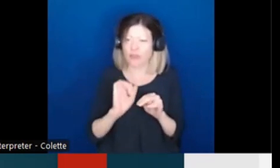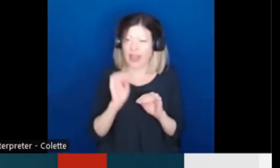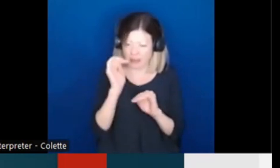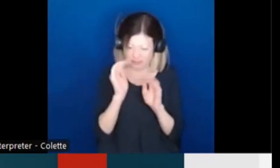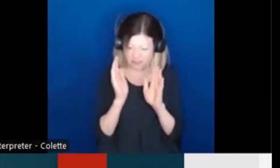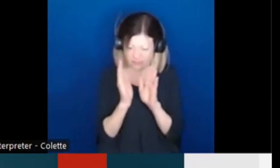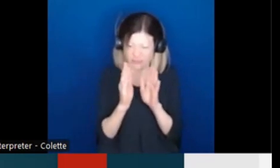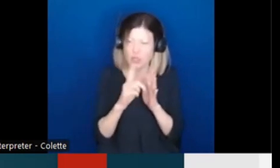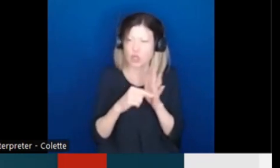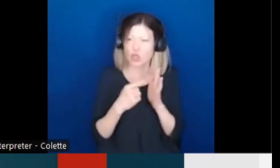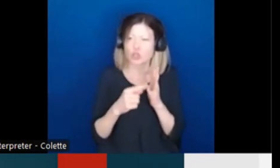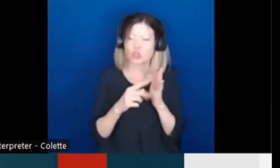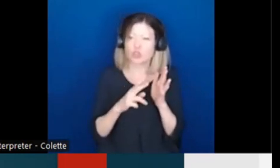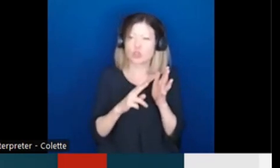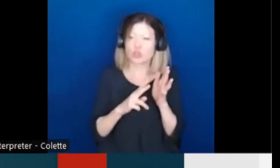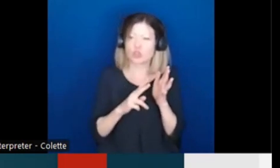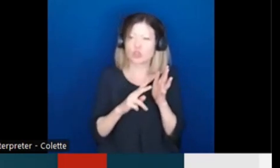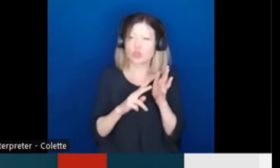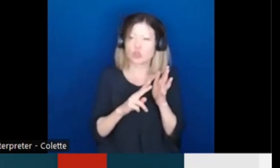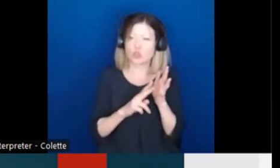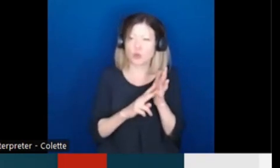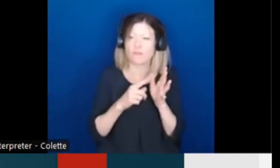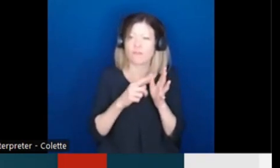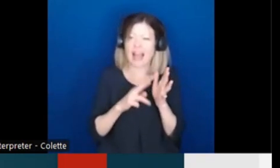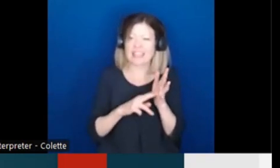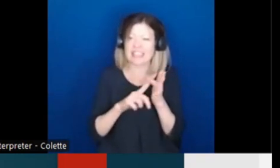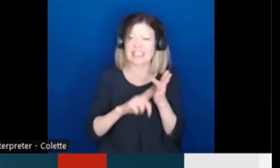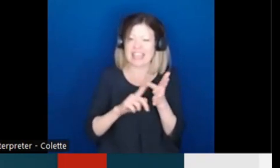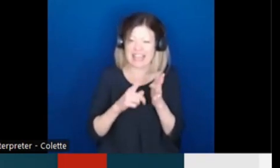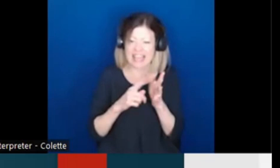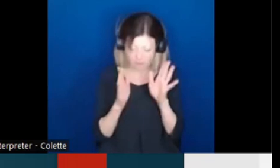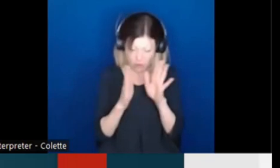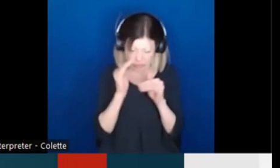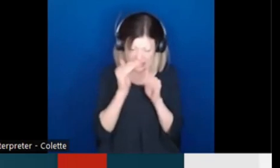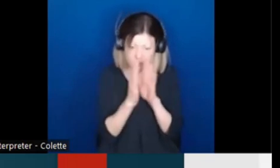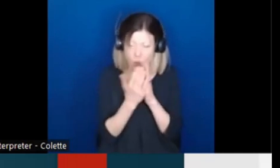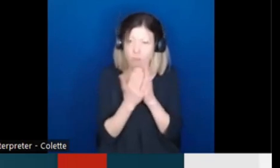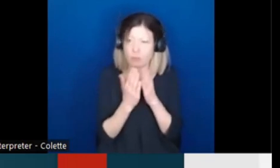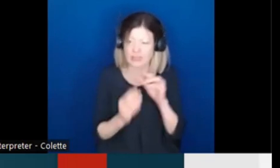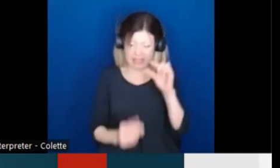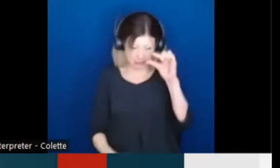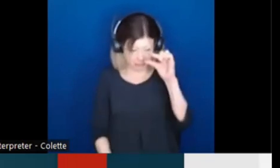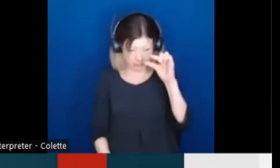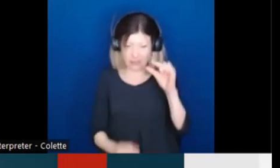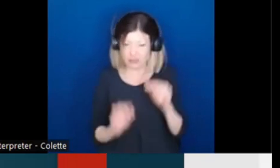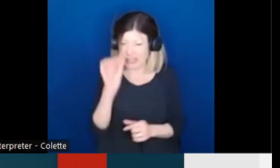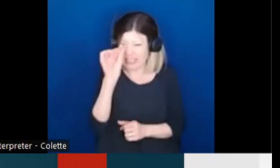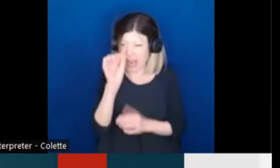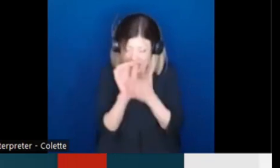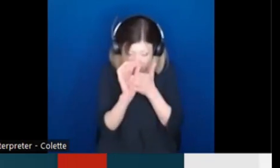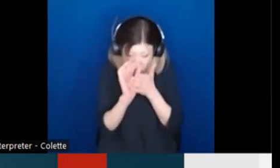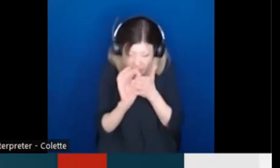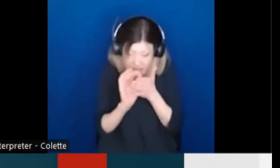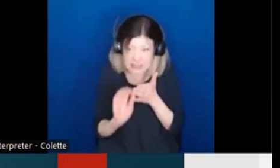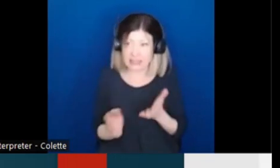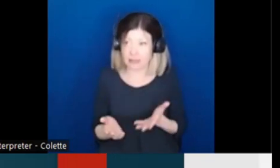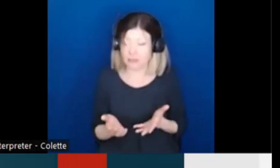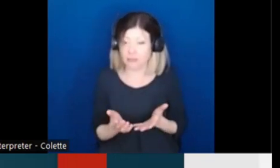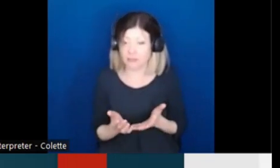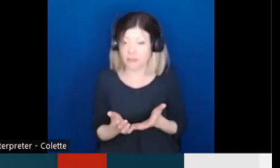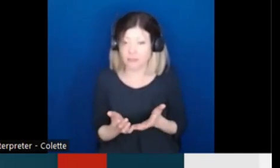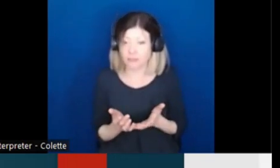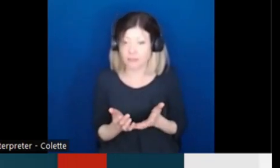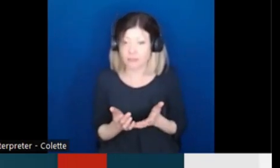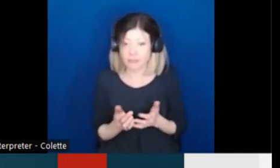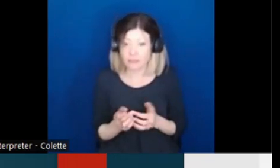they're incredibly small. They're about 2 inches high, the shortest, the smallest writing you've ever seen in your life. And they